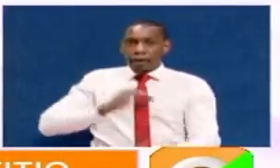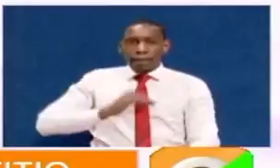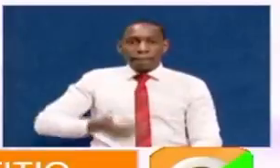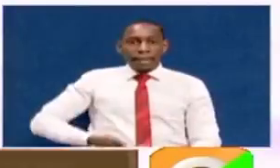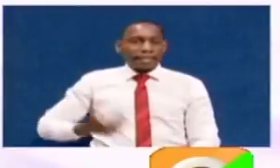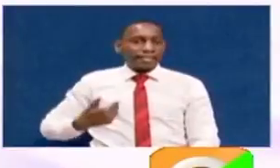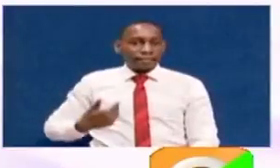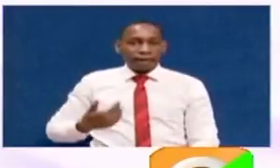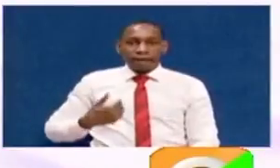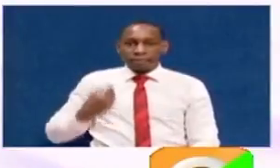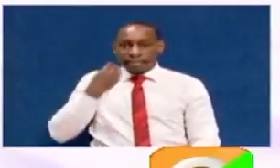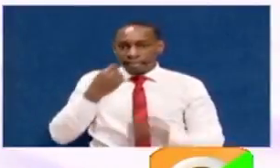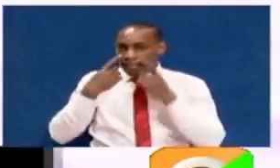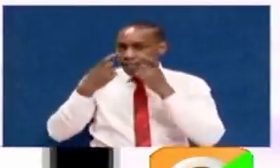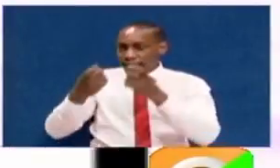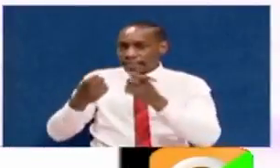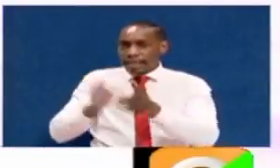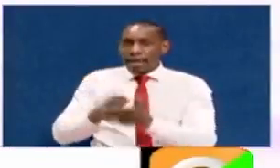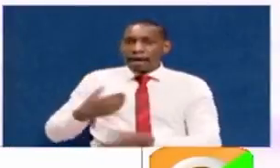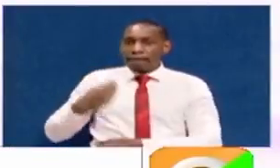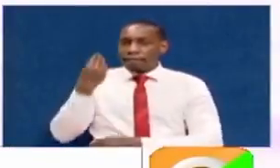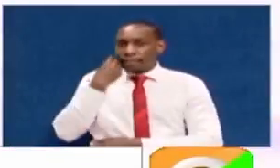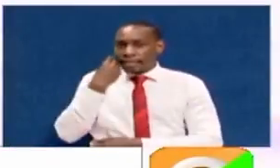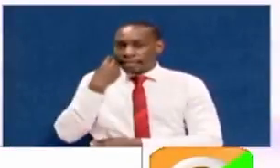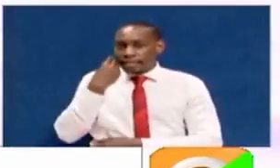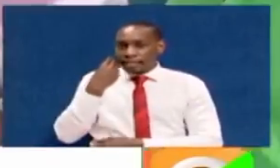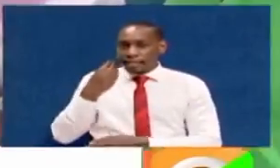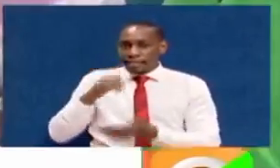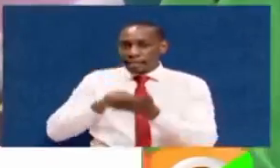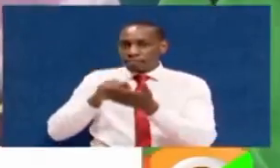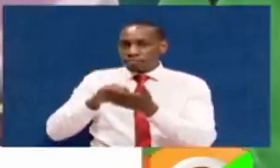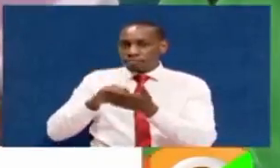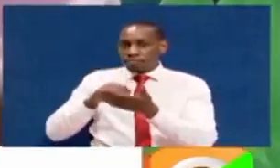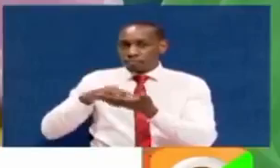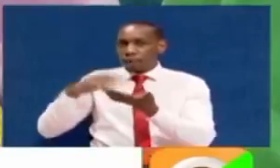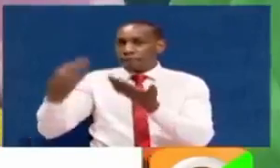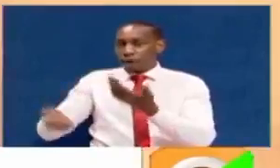sahi akona idi sahi akona ugonjwa yake ile ya kuanguka.